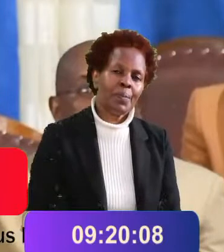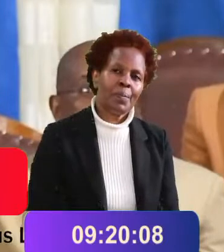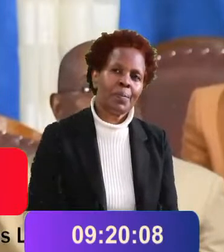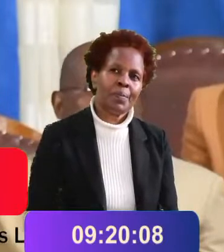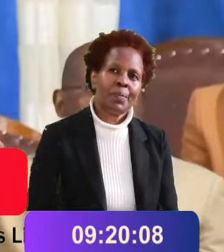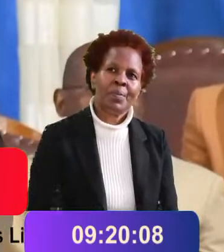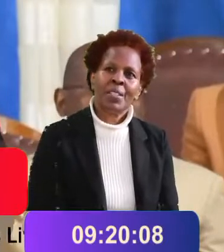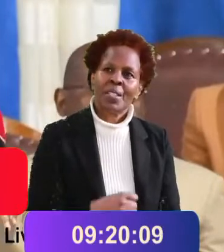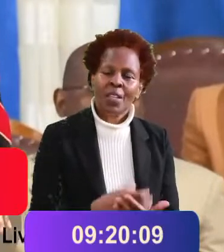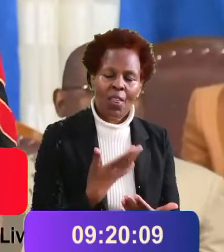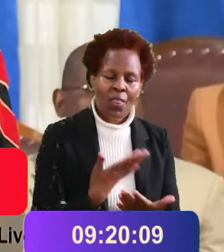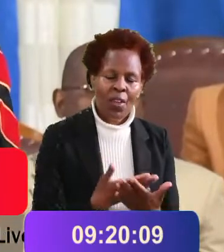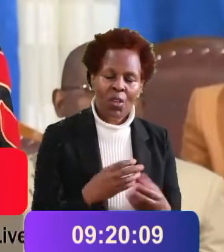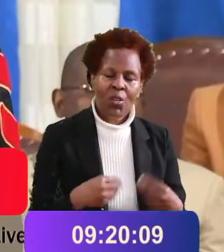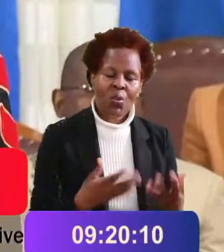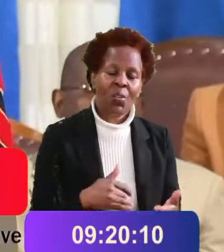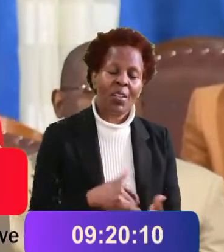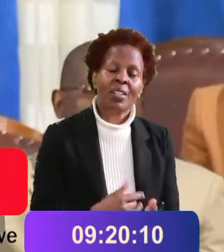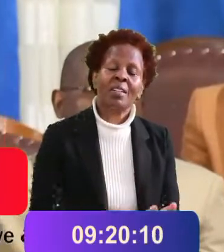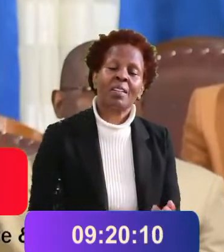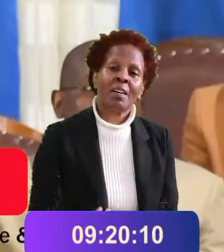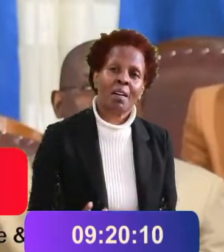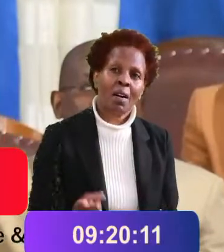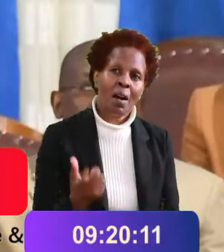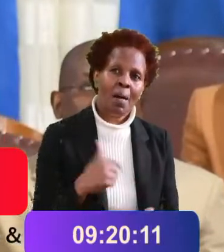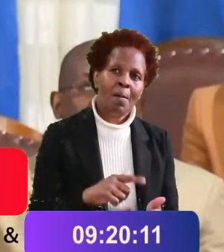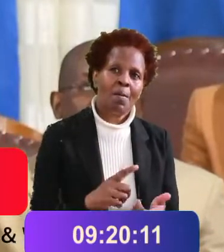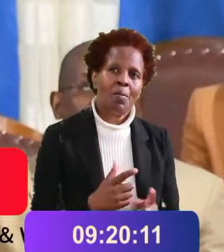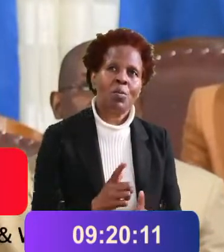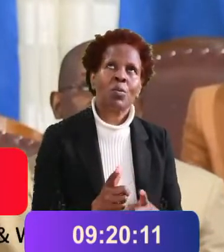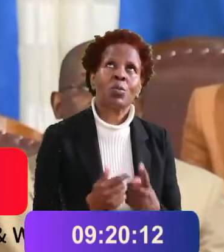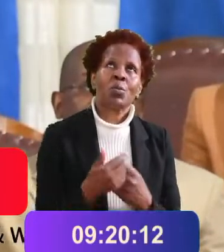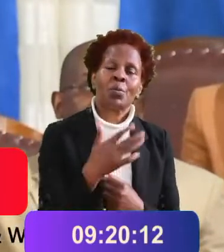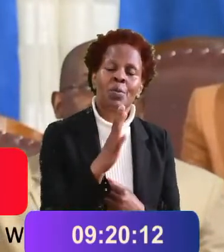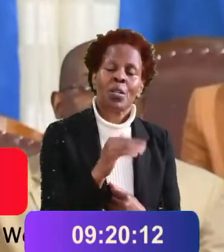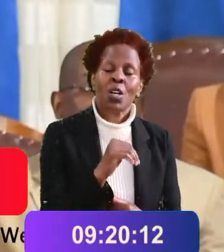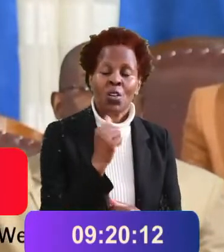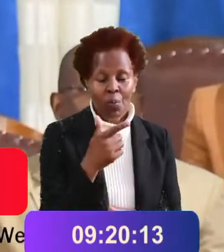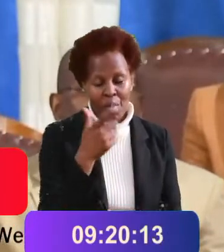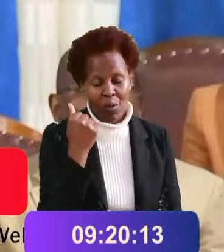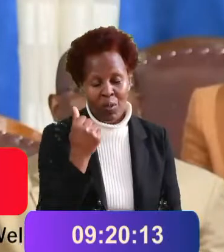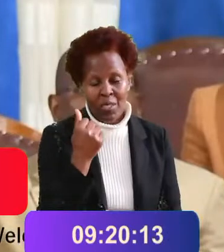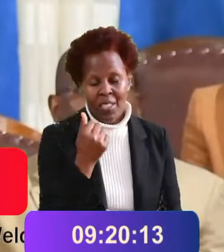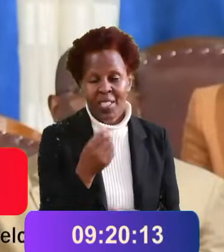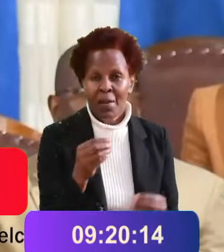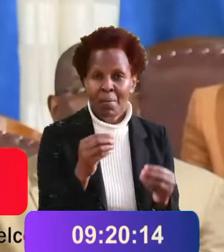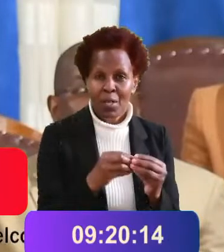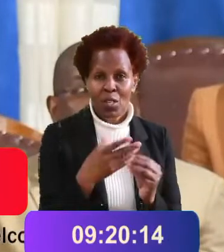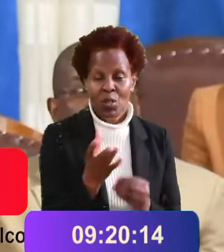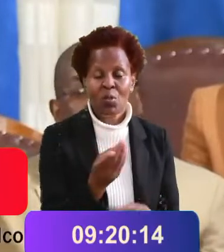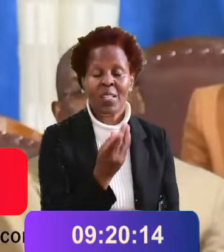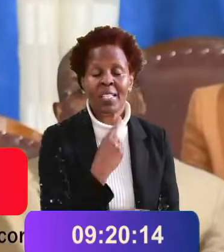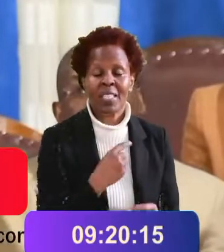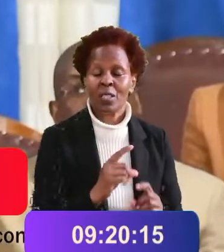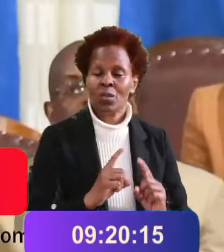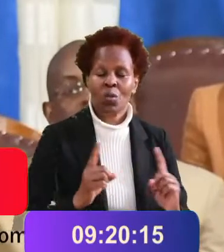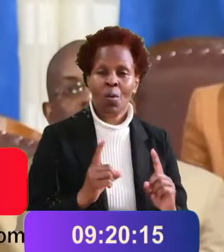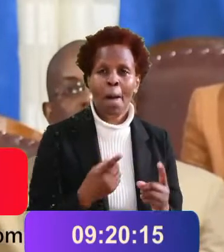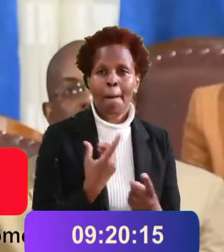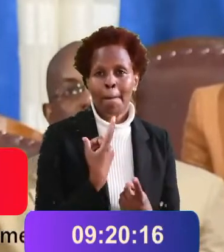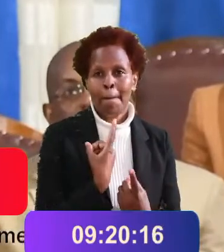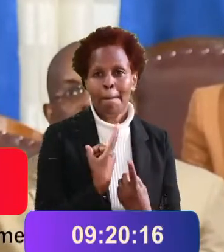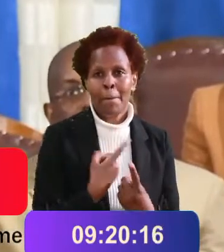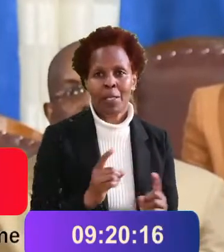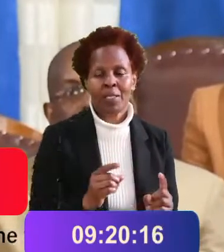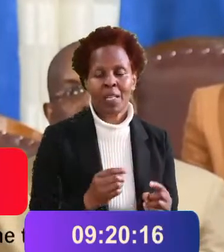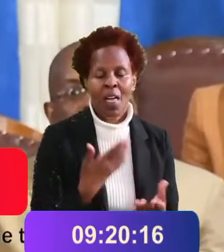It is a thank you that rises to God, not because your terms have been met, but because thankfulness is